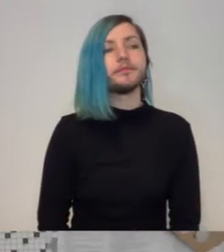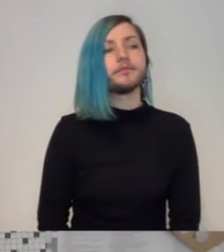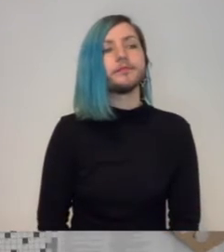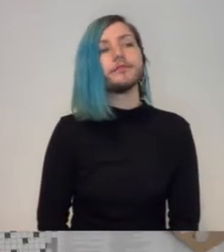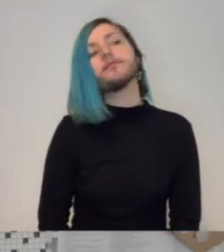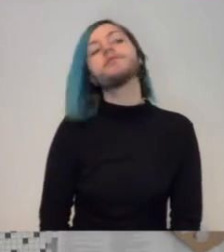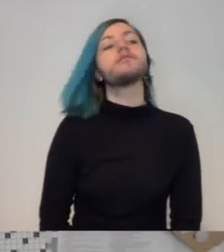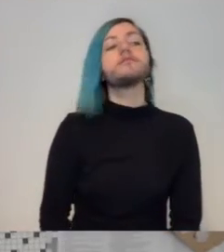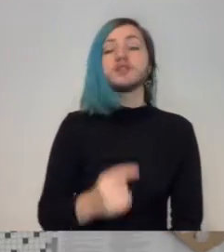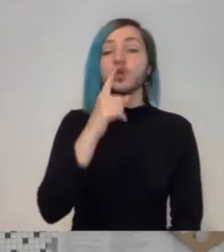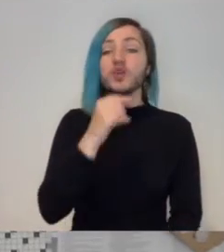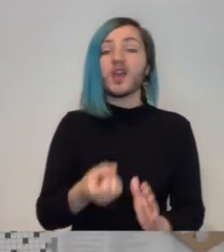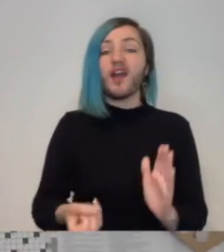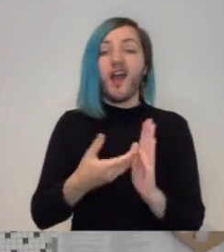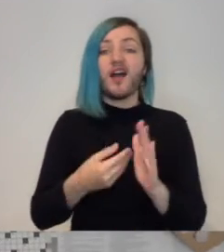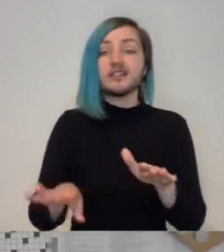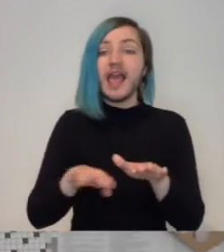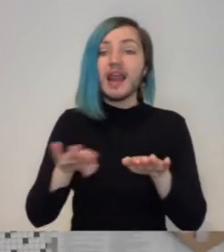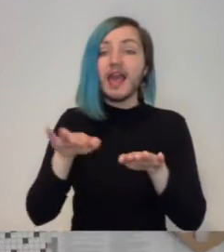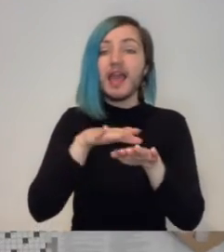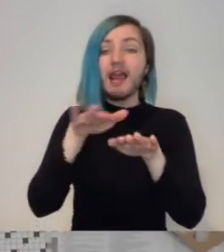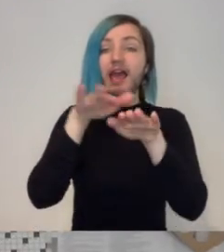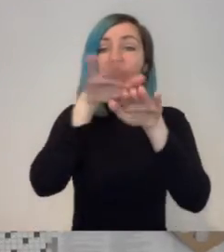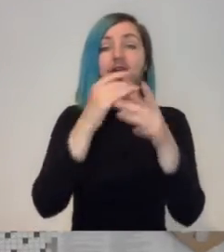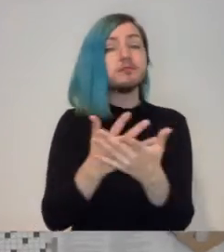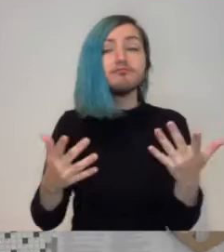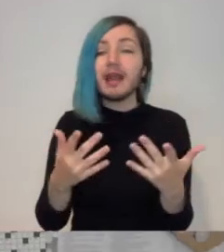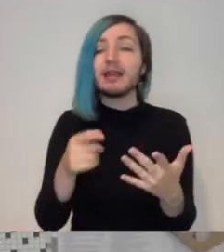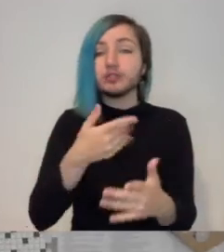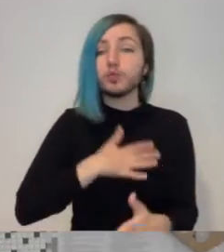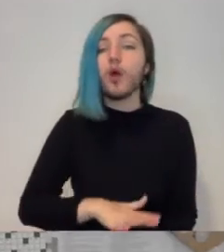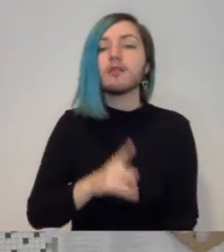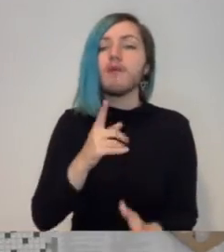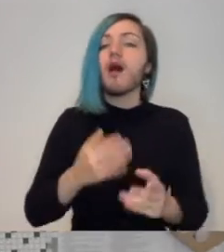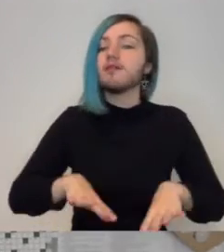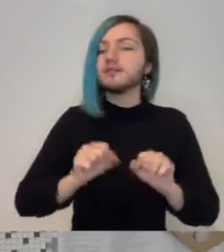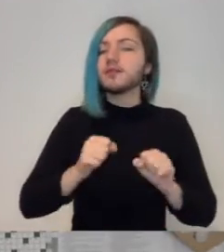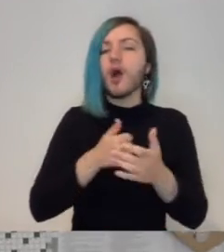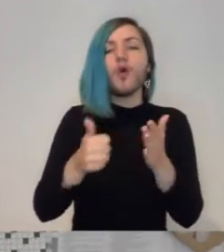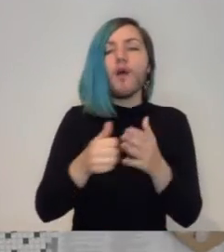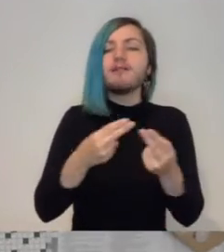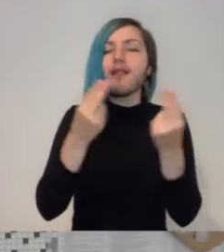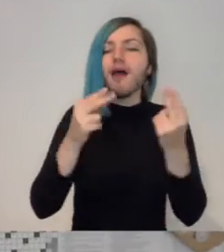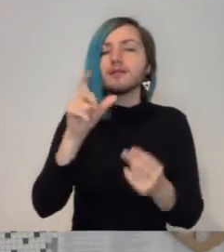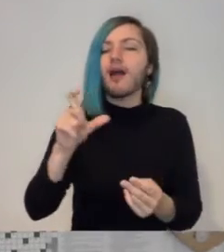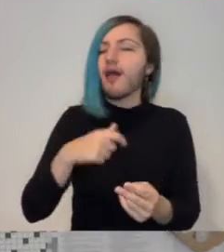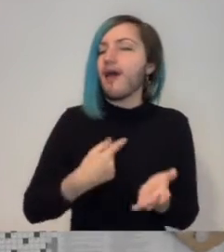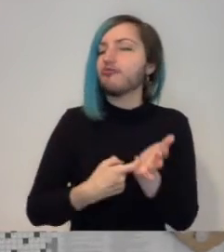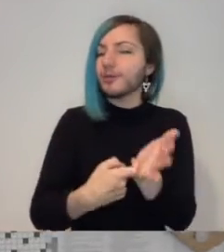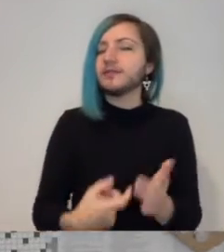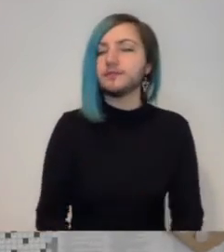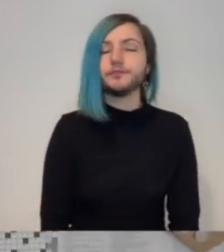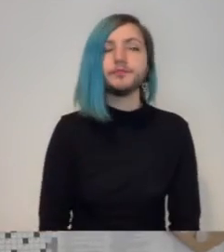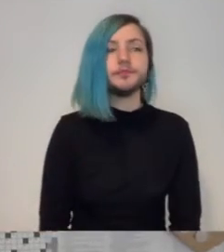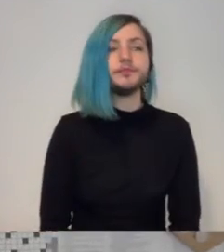And you can layer as many prints as you want, but I would start with the lighter colour first.